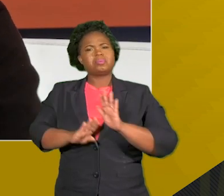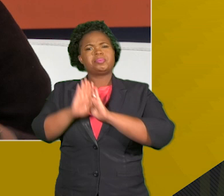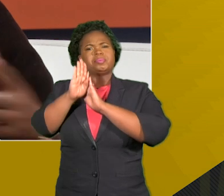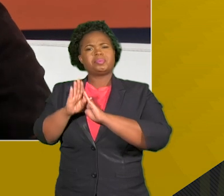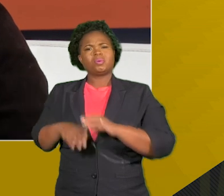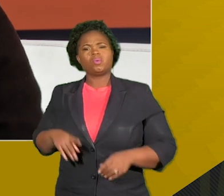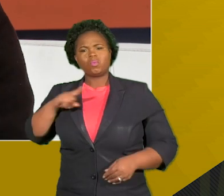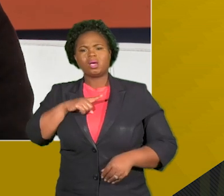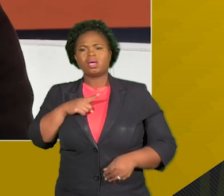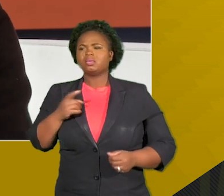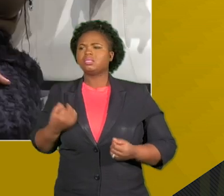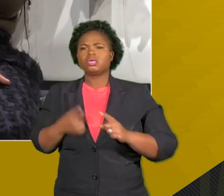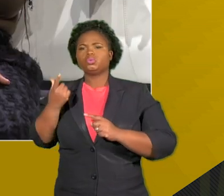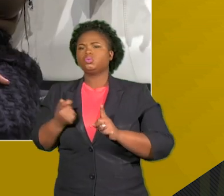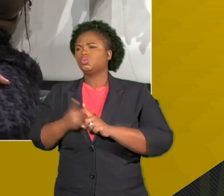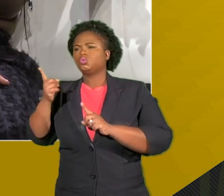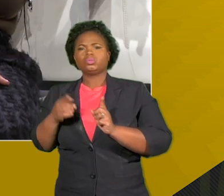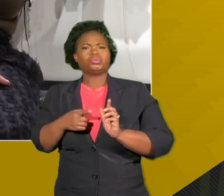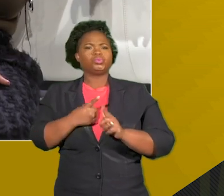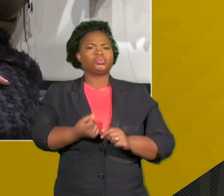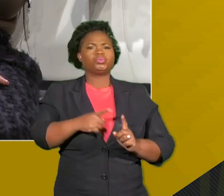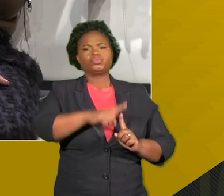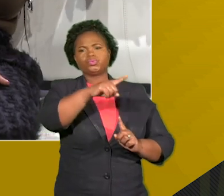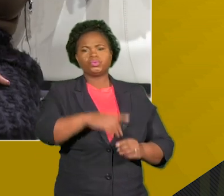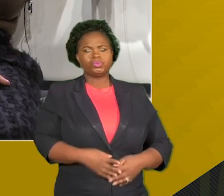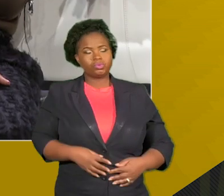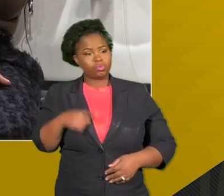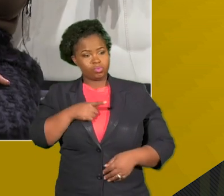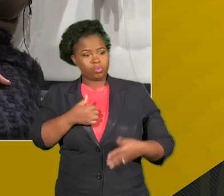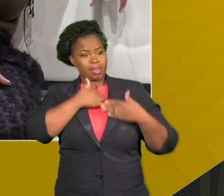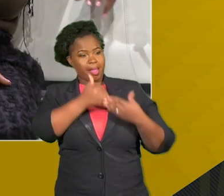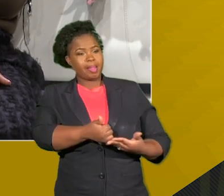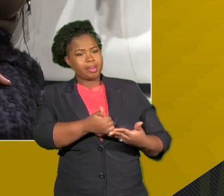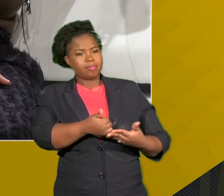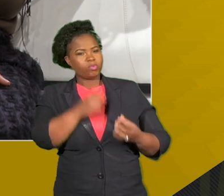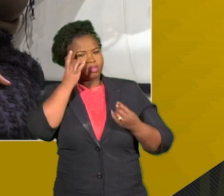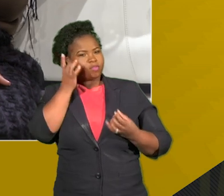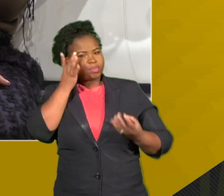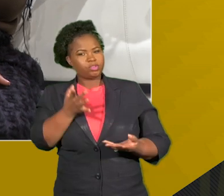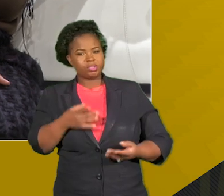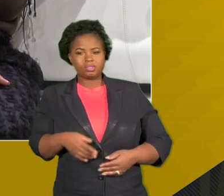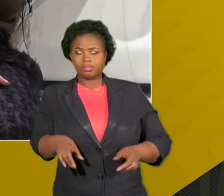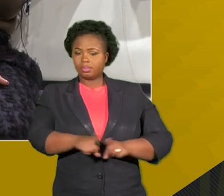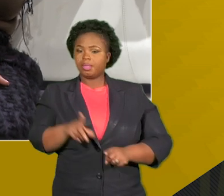because of not we are paralyzed. Yeah. So, but this is a structure and compliance only, or